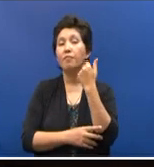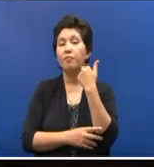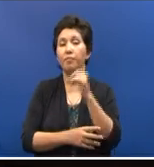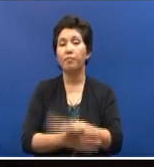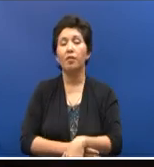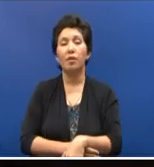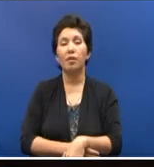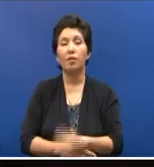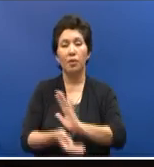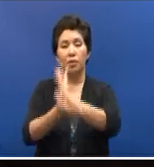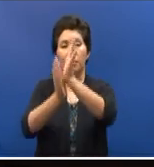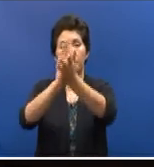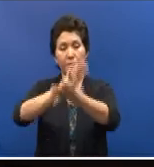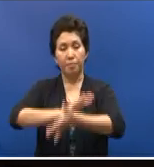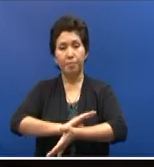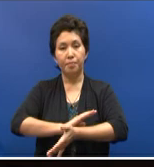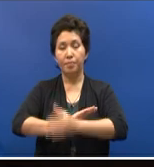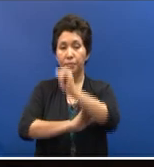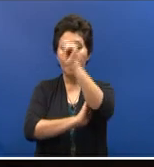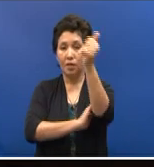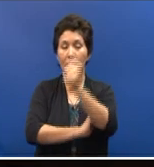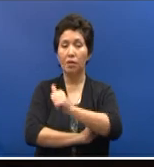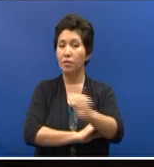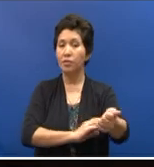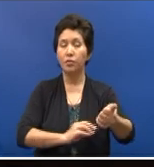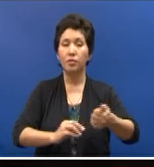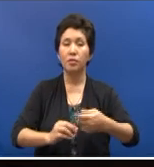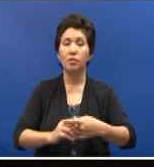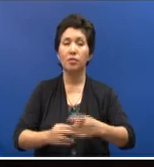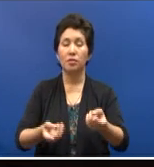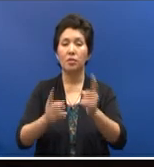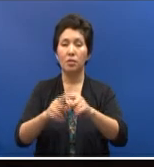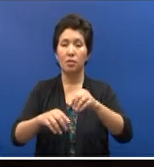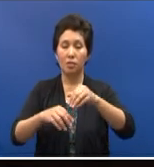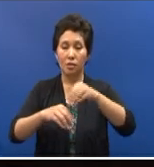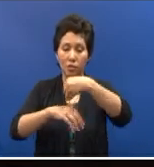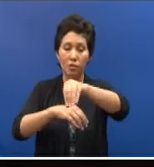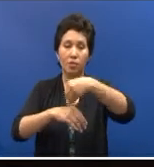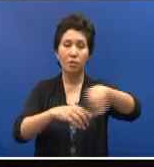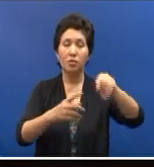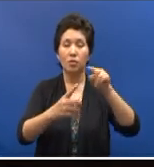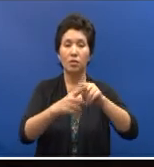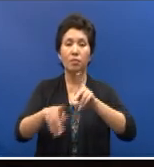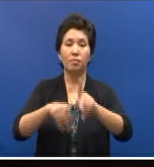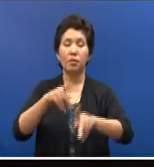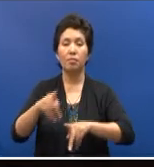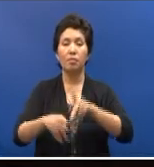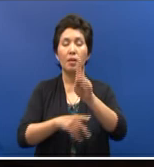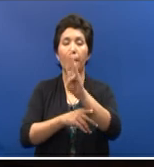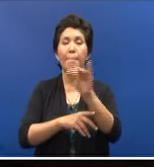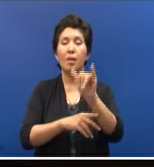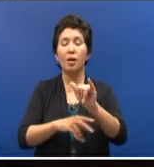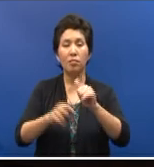Okay, so any surplus will be redistributed to the people, right, by